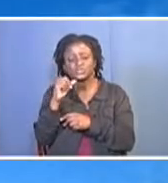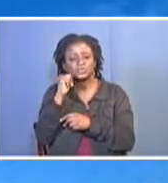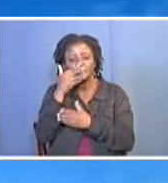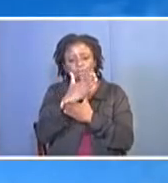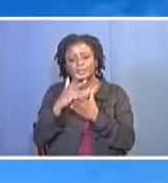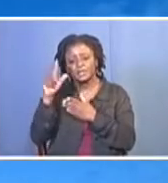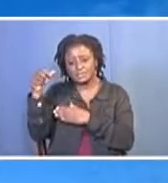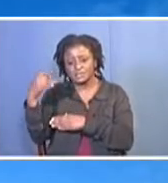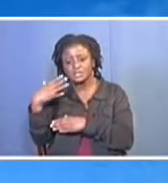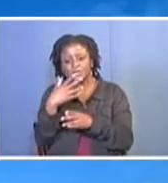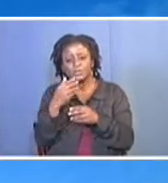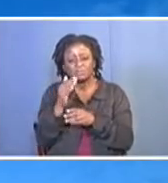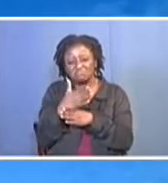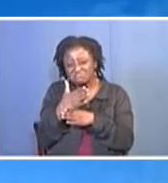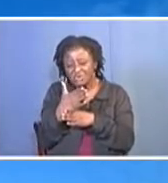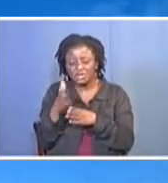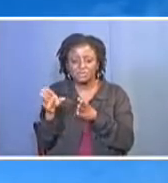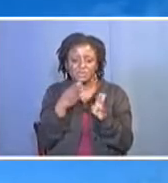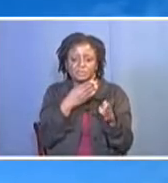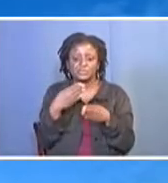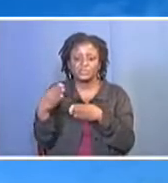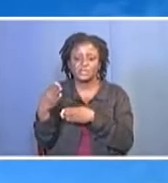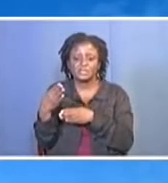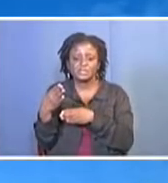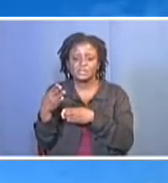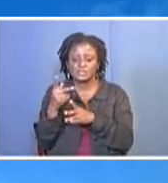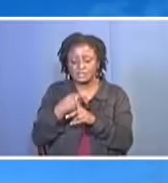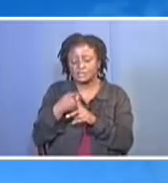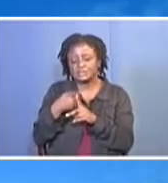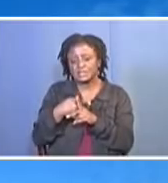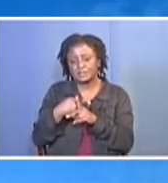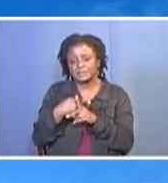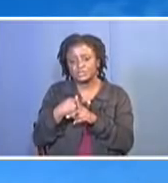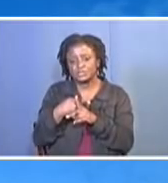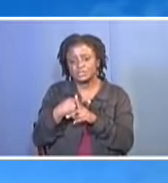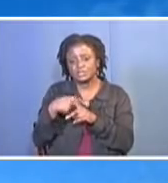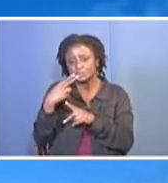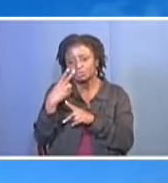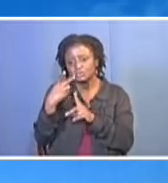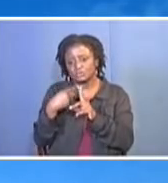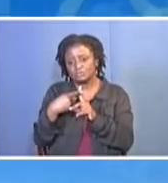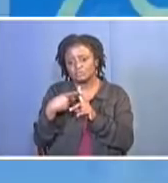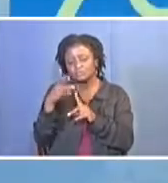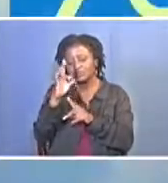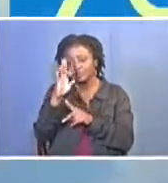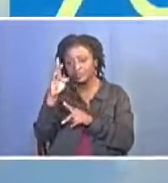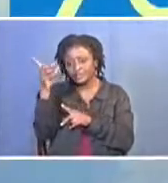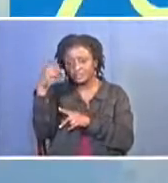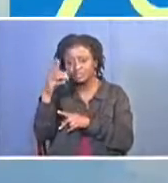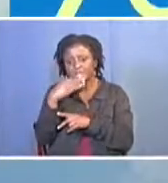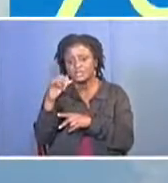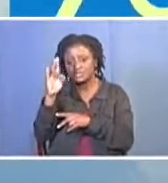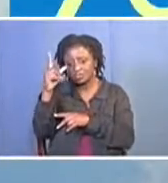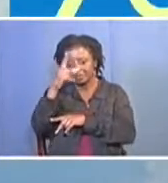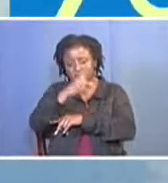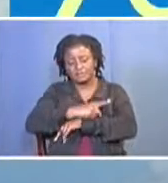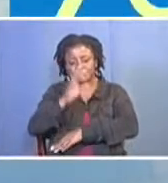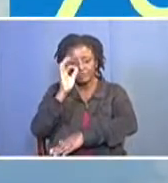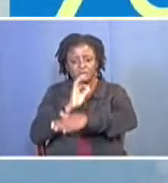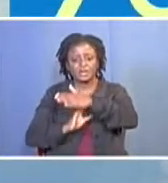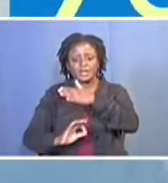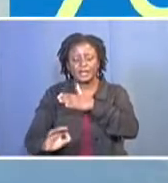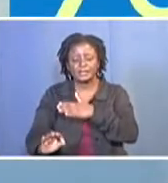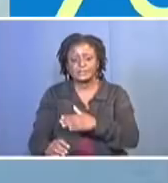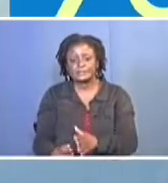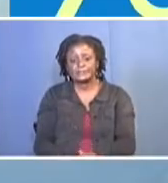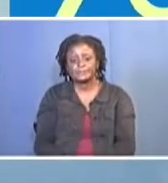partly sunny with a moderate breeze in place. Temperature-wise, is going to get up to about 77 degrees. And your extended weather forecast,